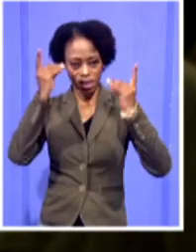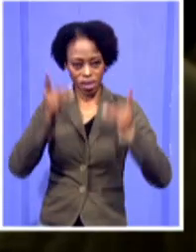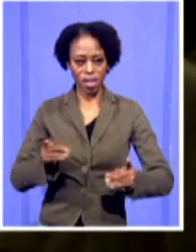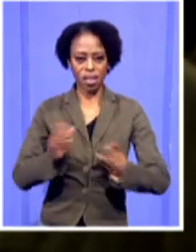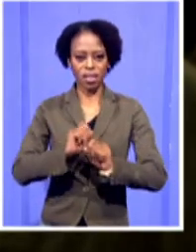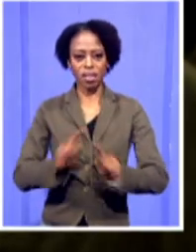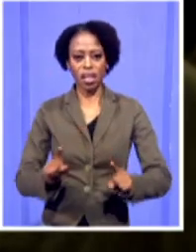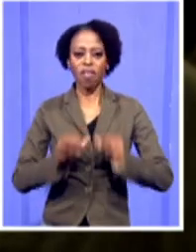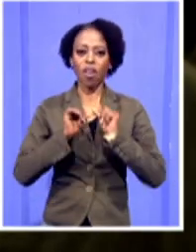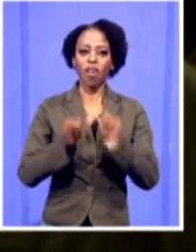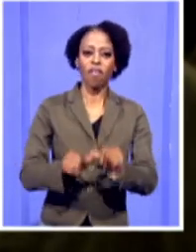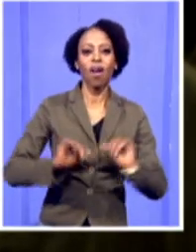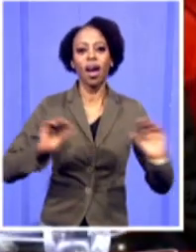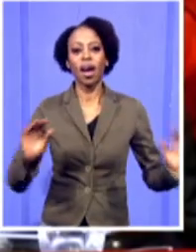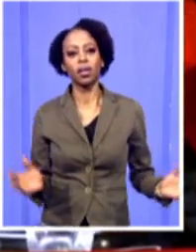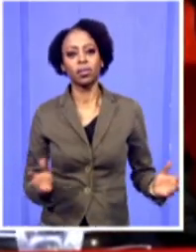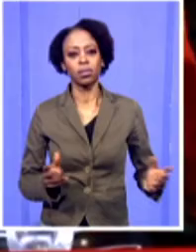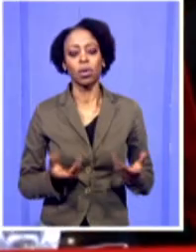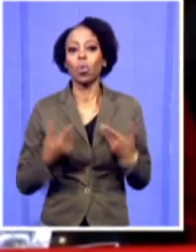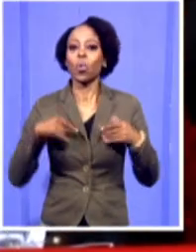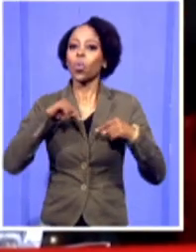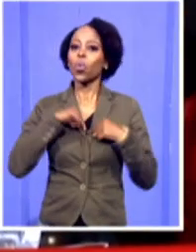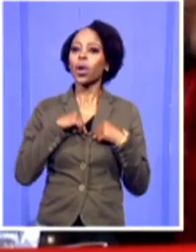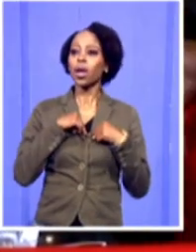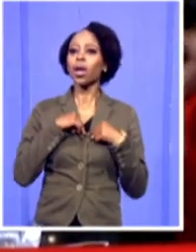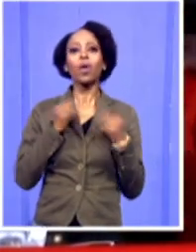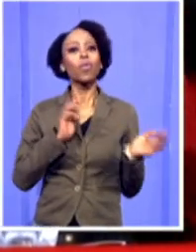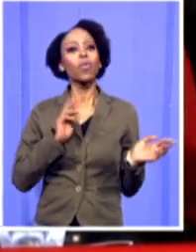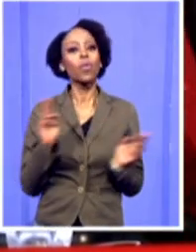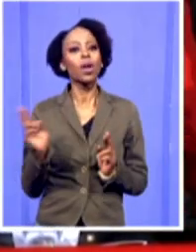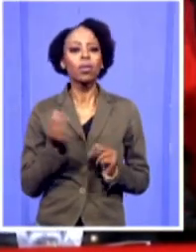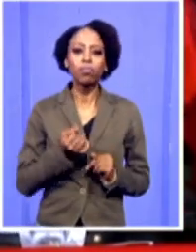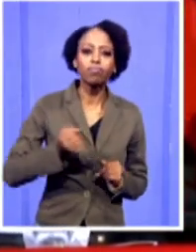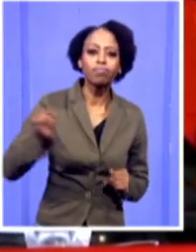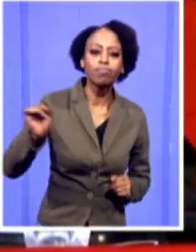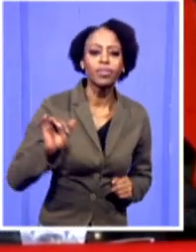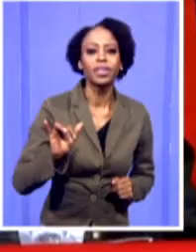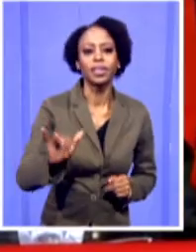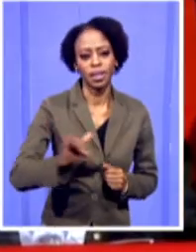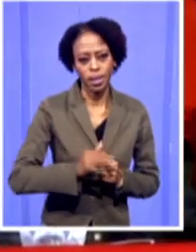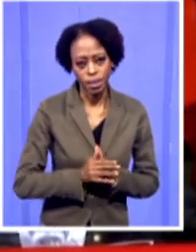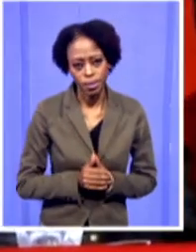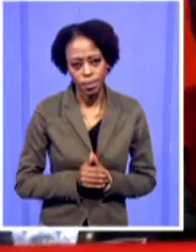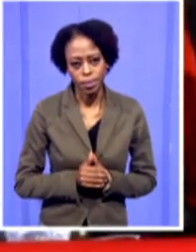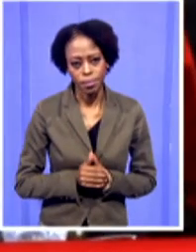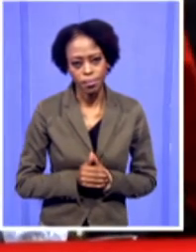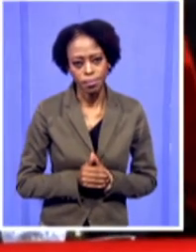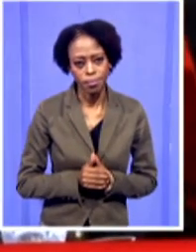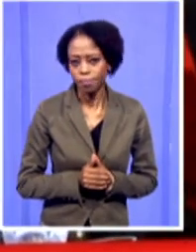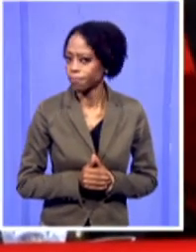says way forward. All of us are ready to reject that. It's